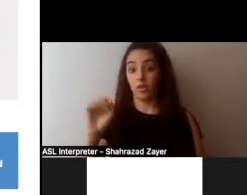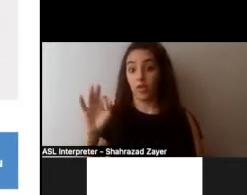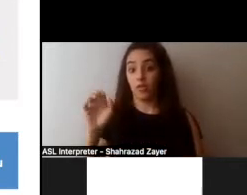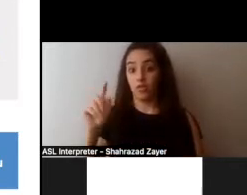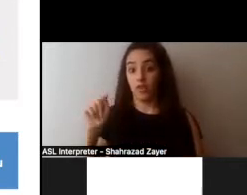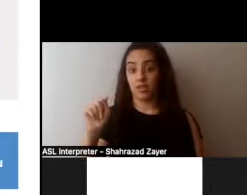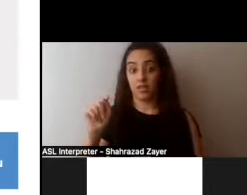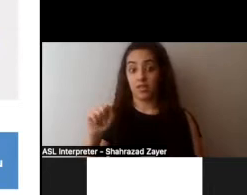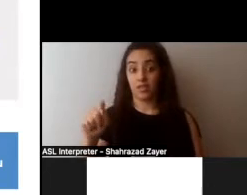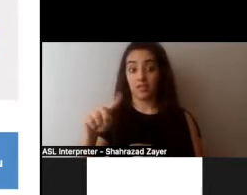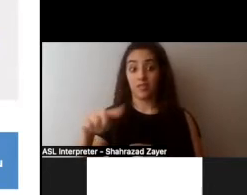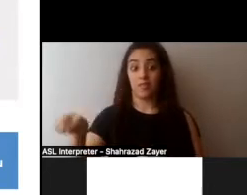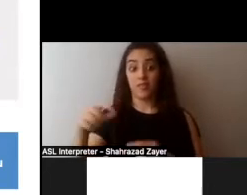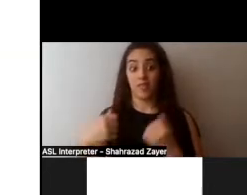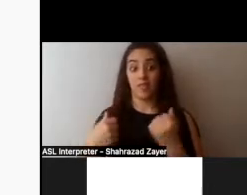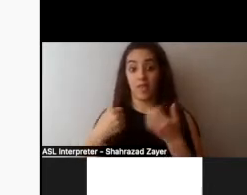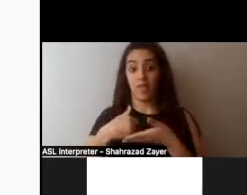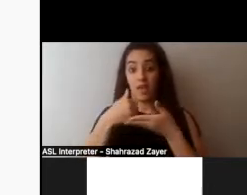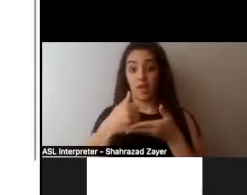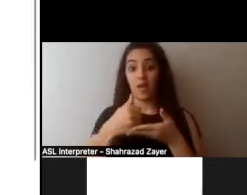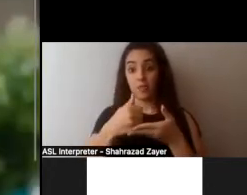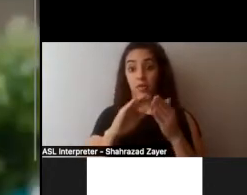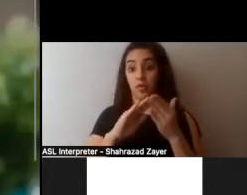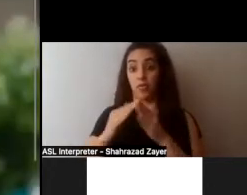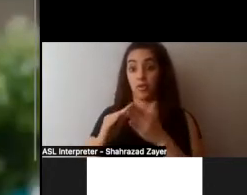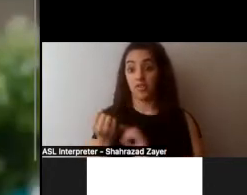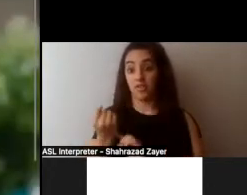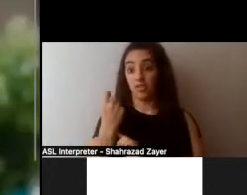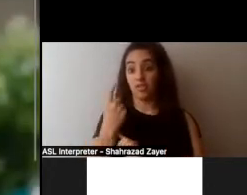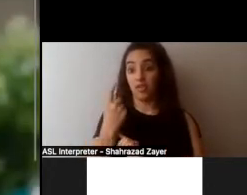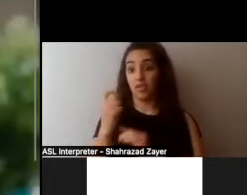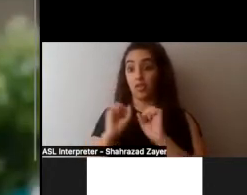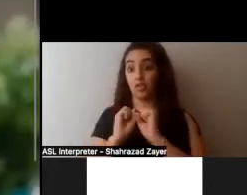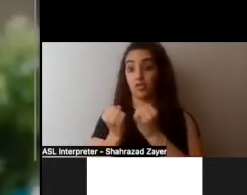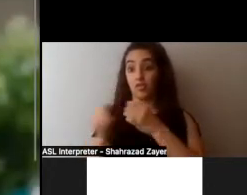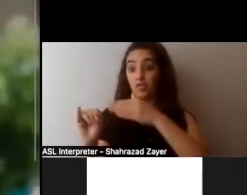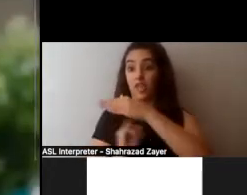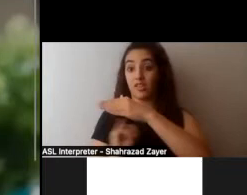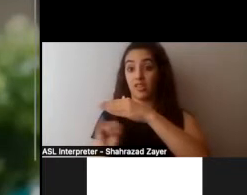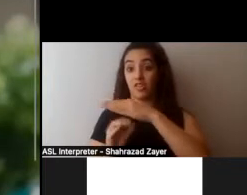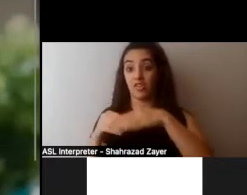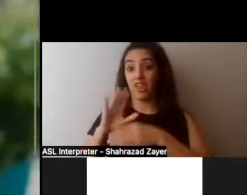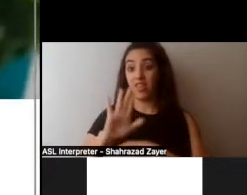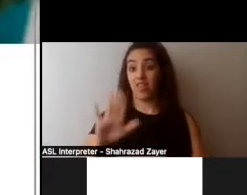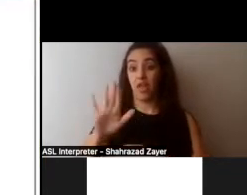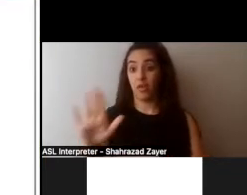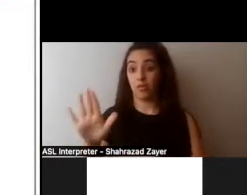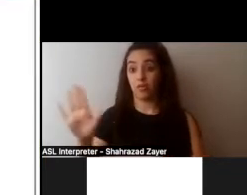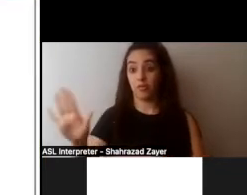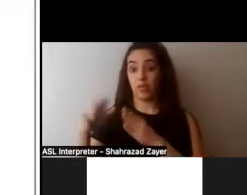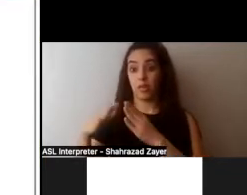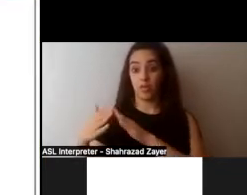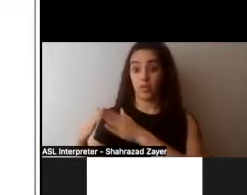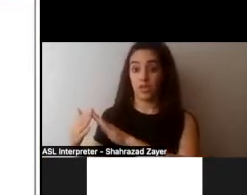social isolation in their communities. And I just clicked on the link